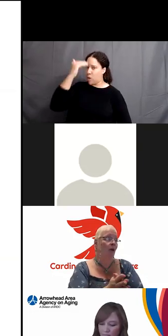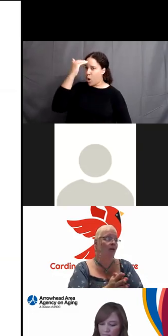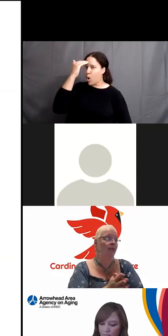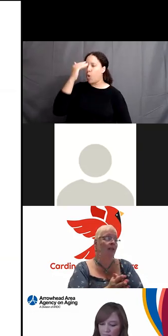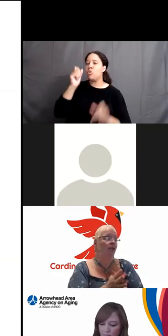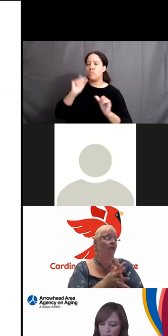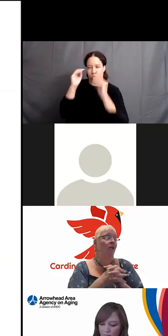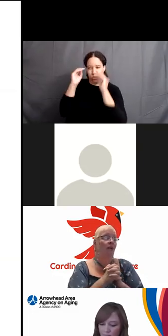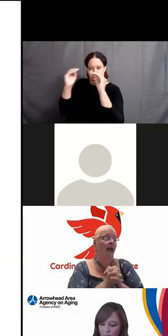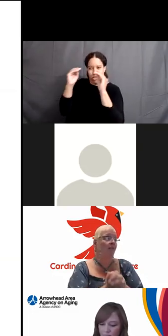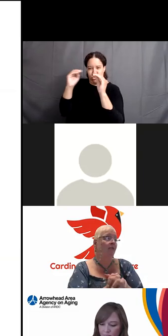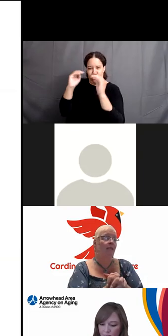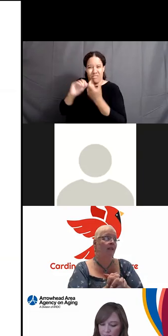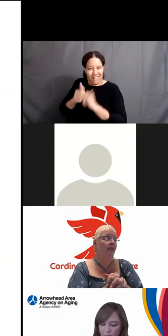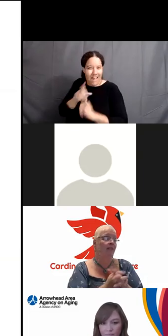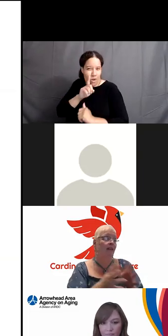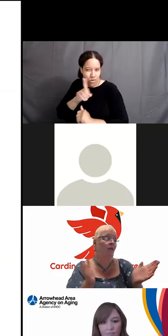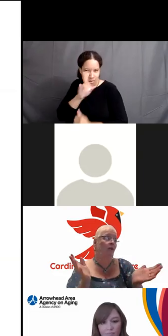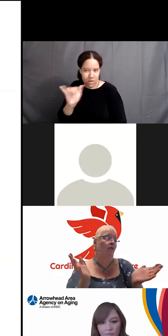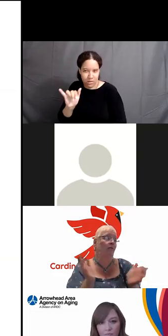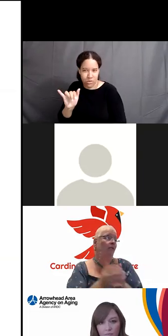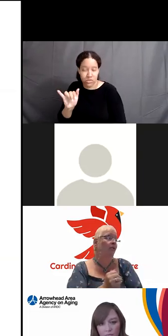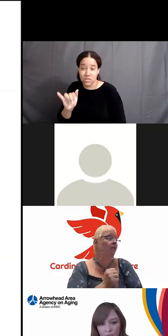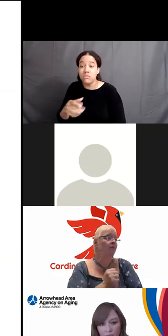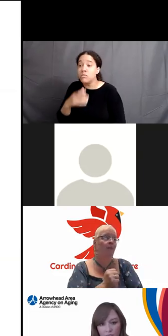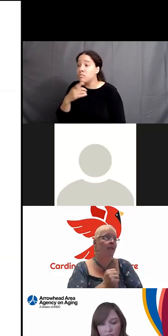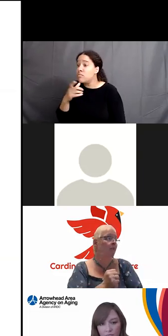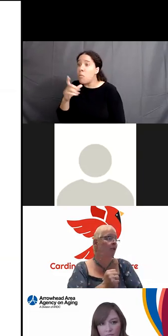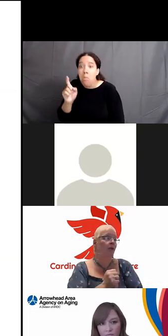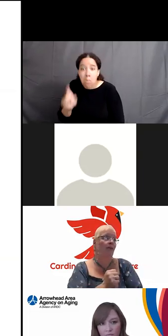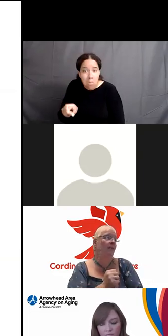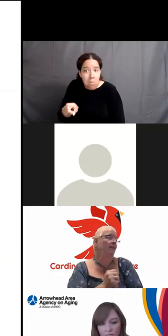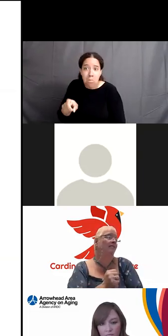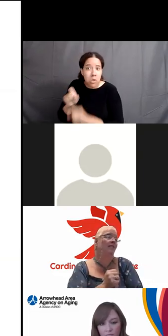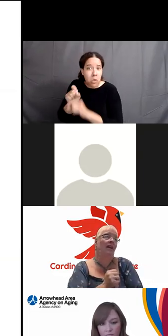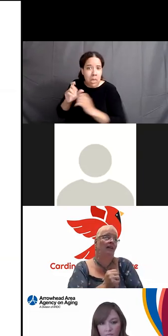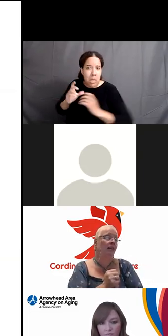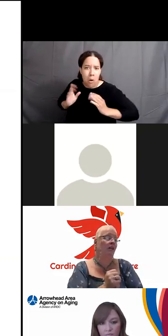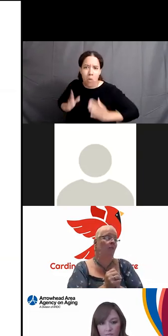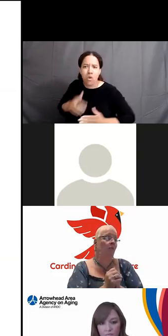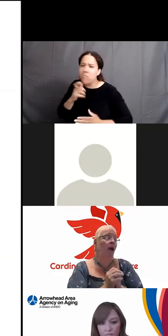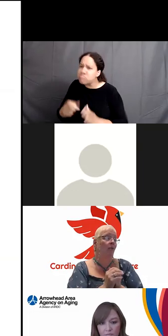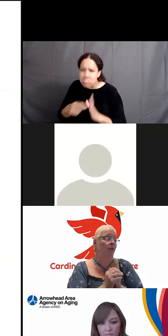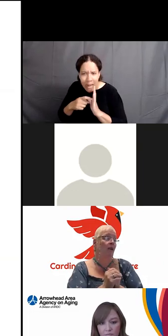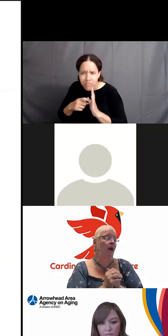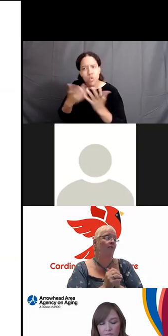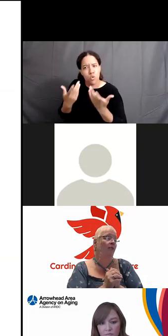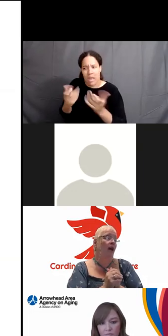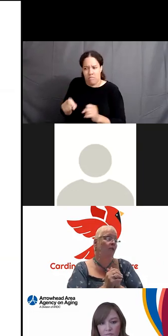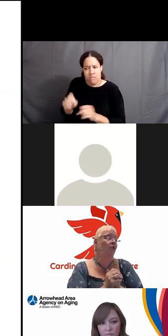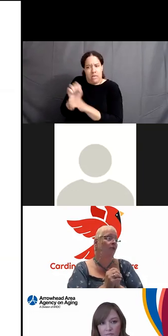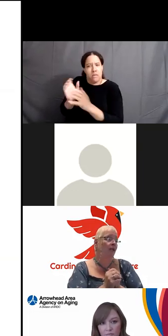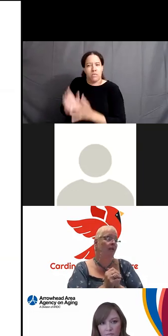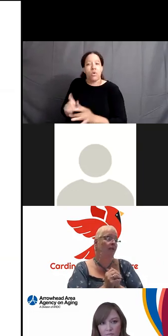model works. You don't have to be an owner. You can just be an employee with us. That's fine. But we always want to offer